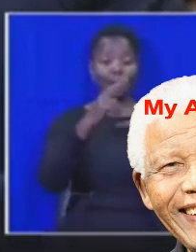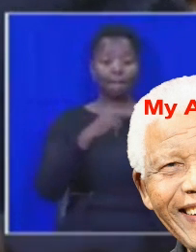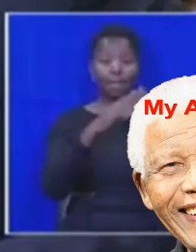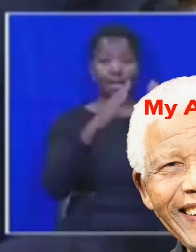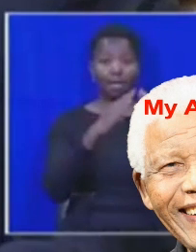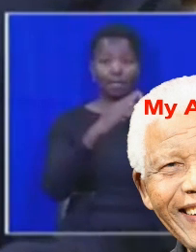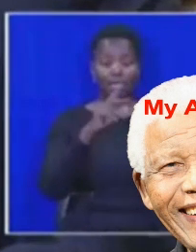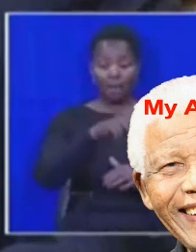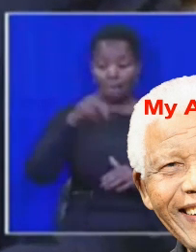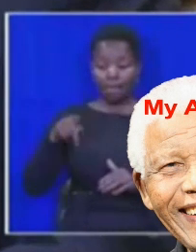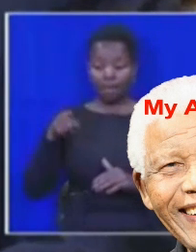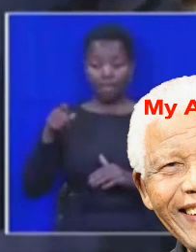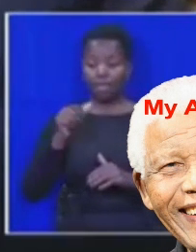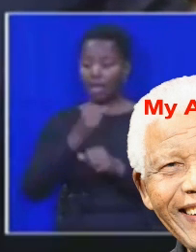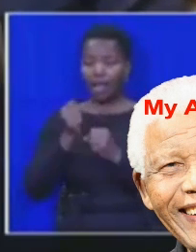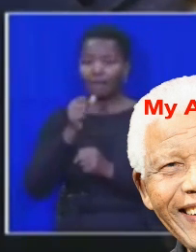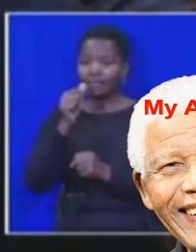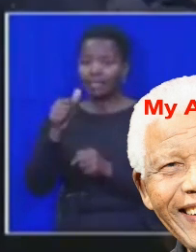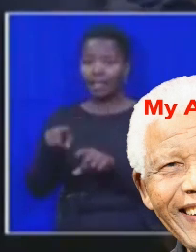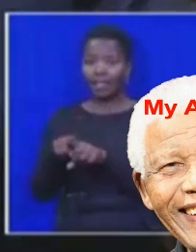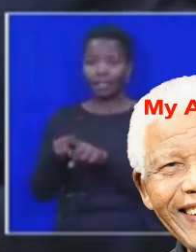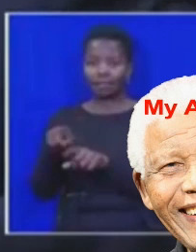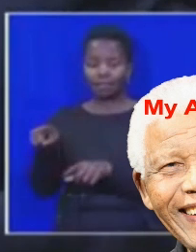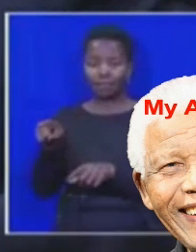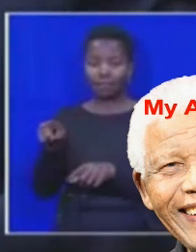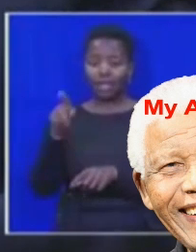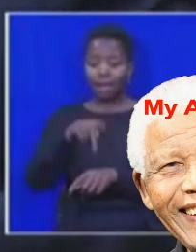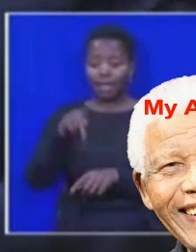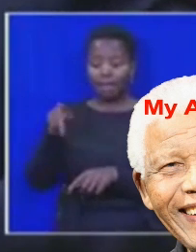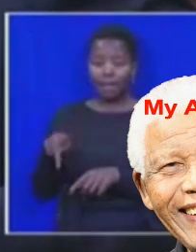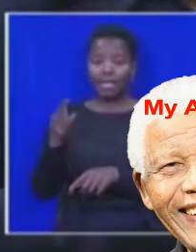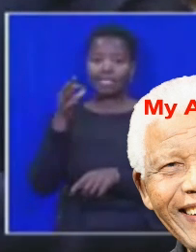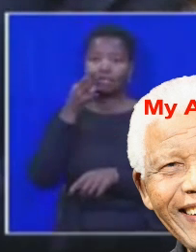not said so. Public protector says